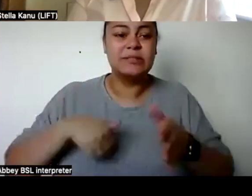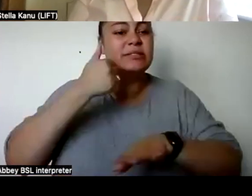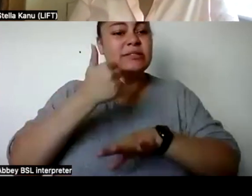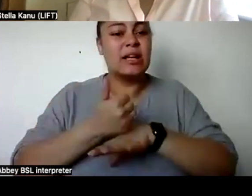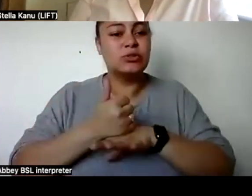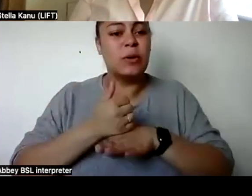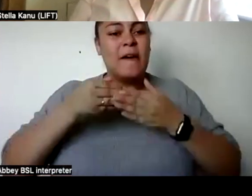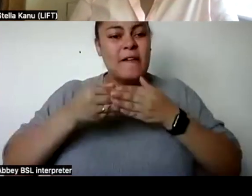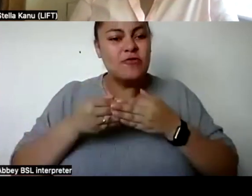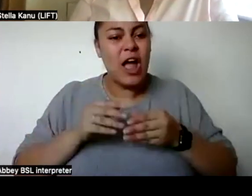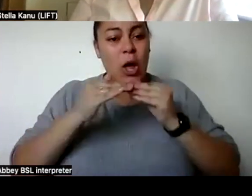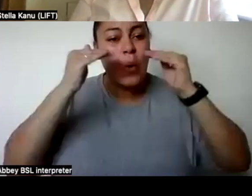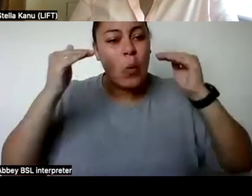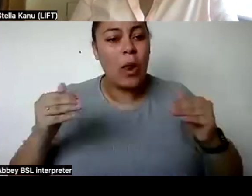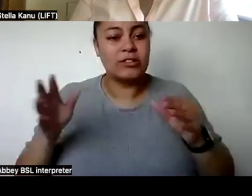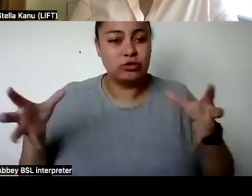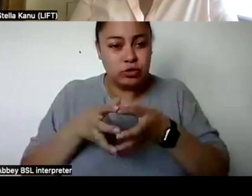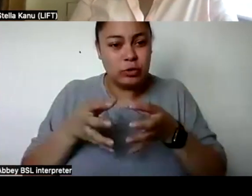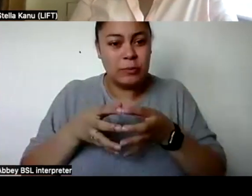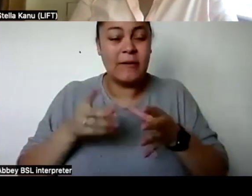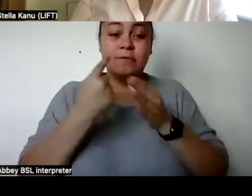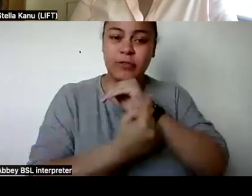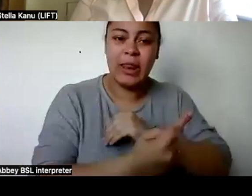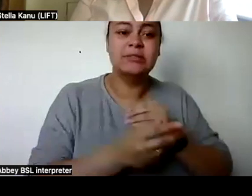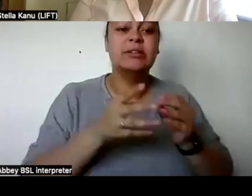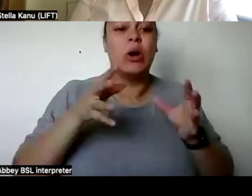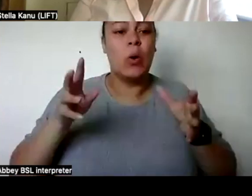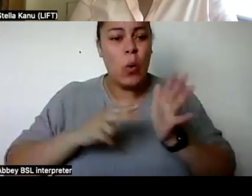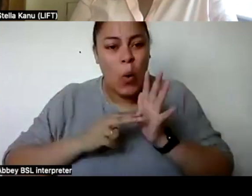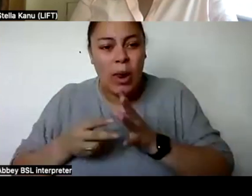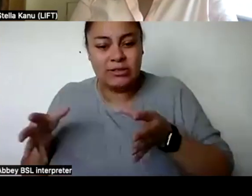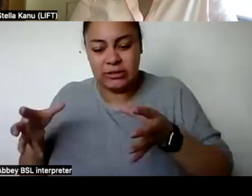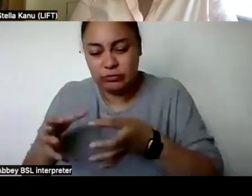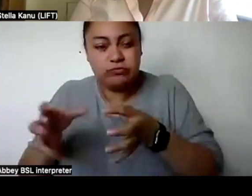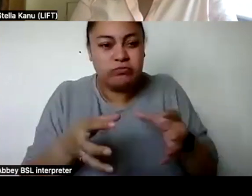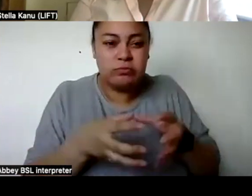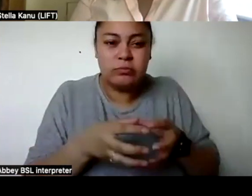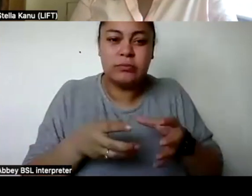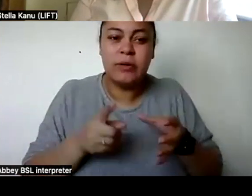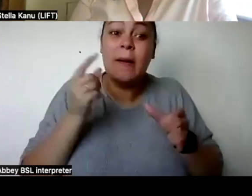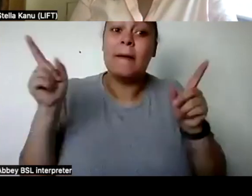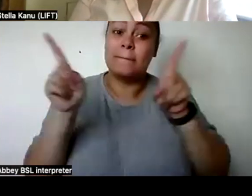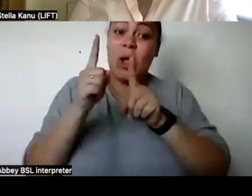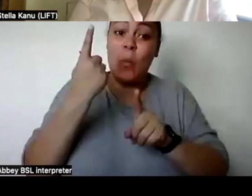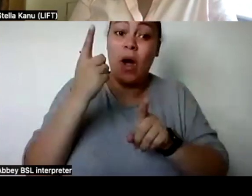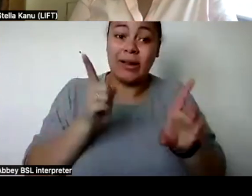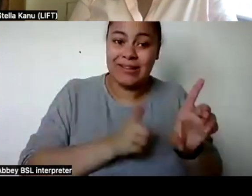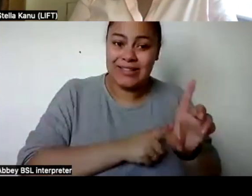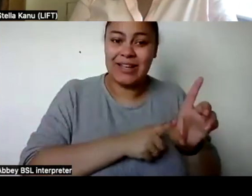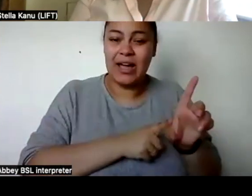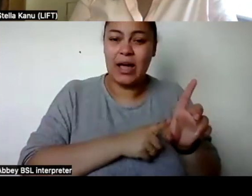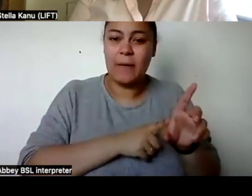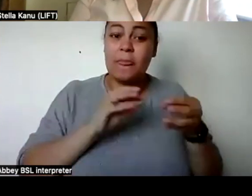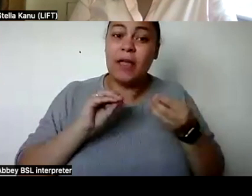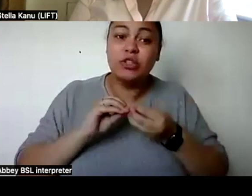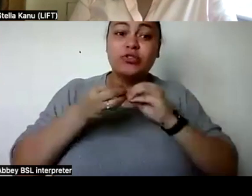group of freelancers and independent organization representatives. They met once a year, and they